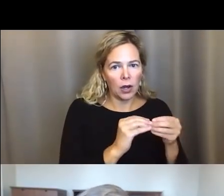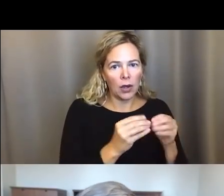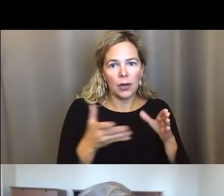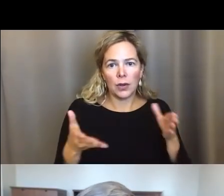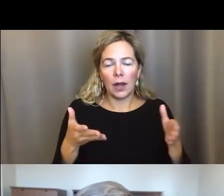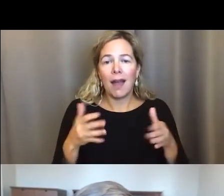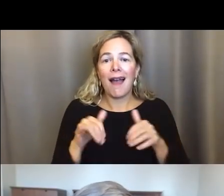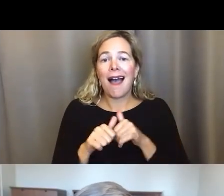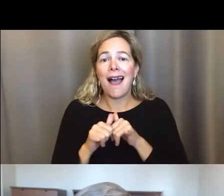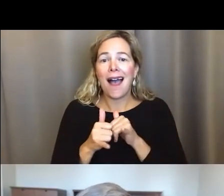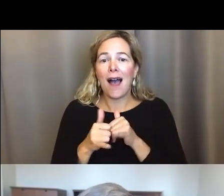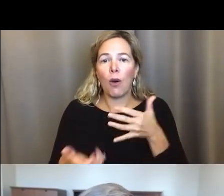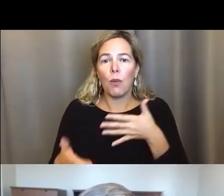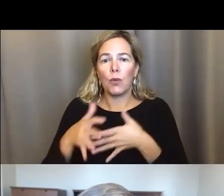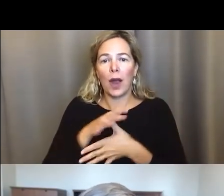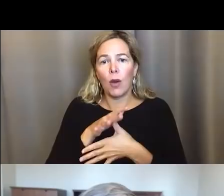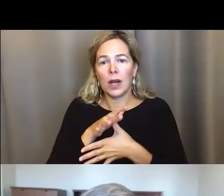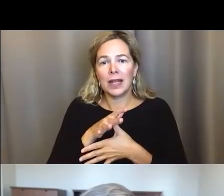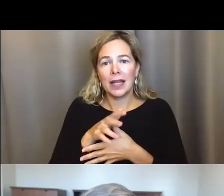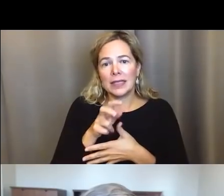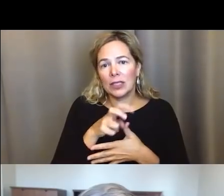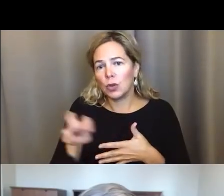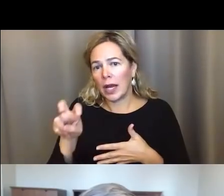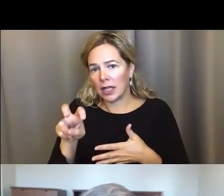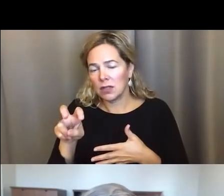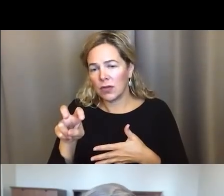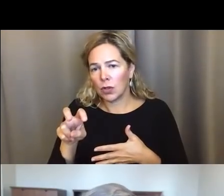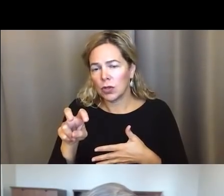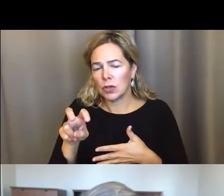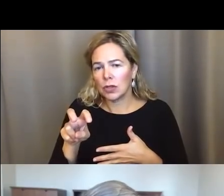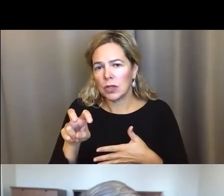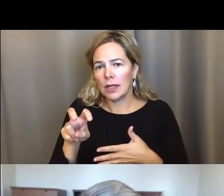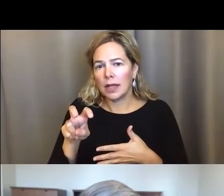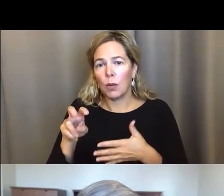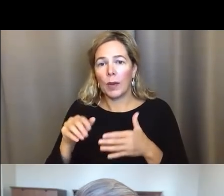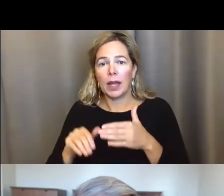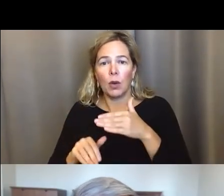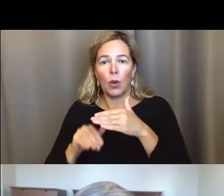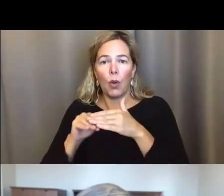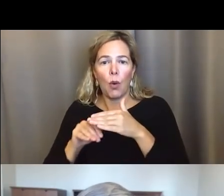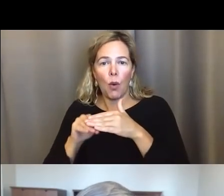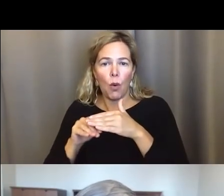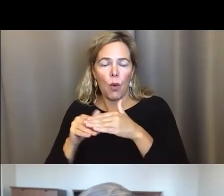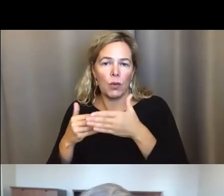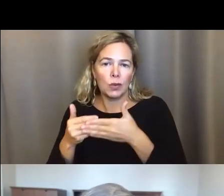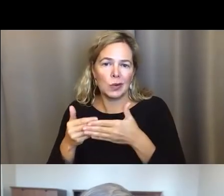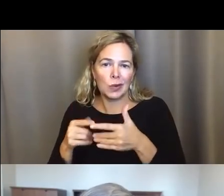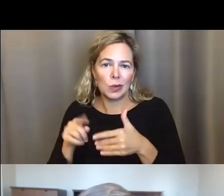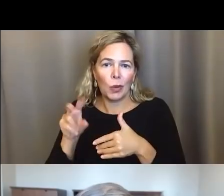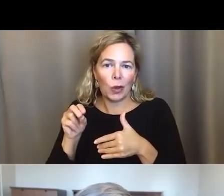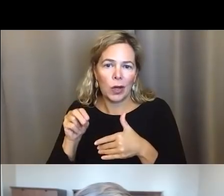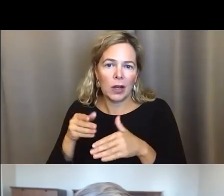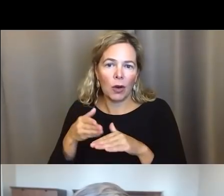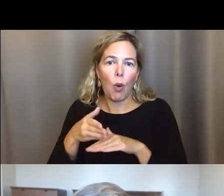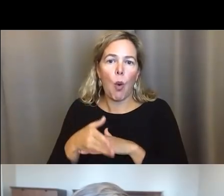prioritizing our transfers. And then when we get closer to the 30 mark or over 20, we have